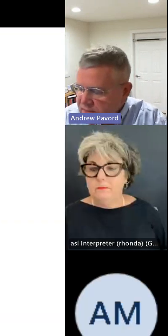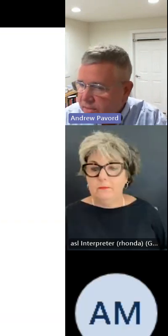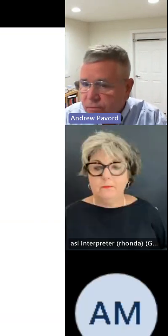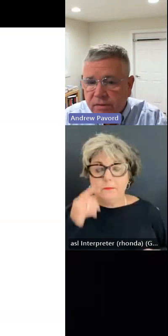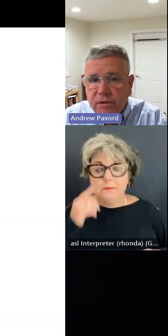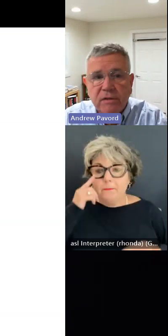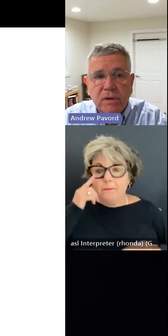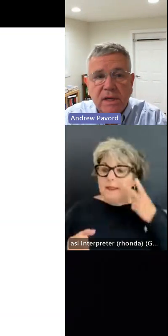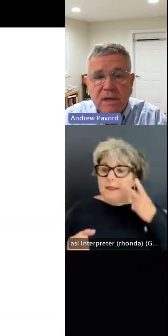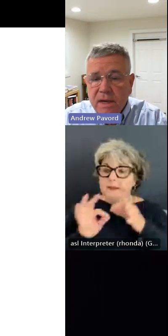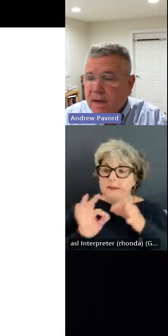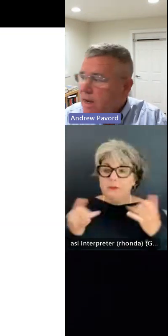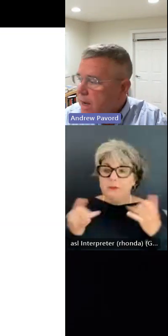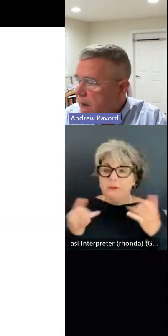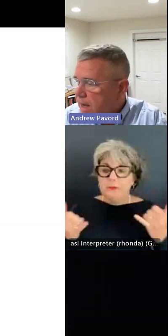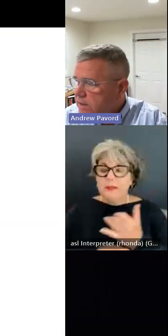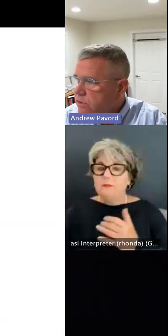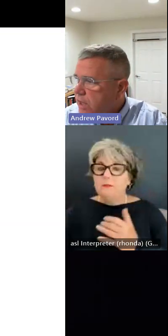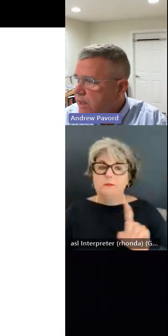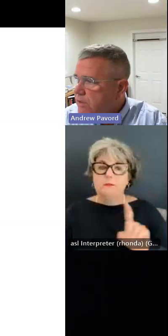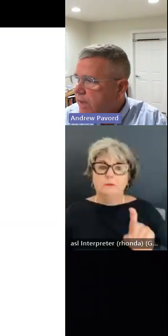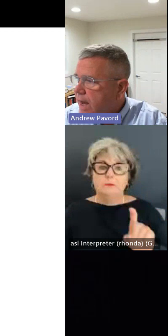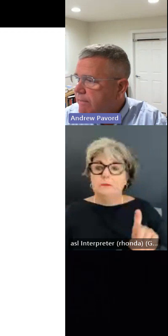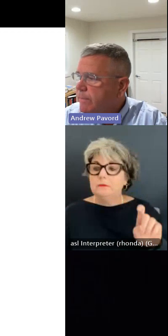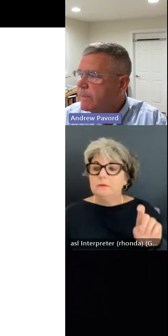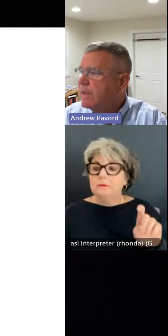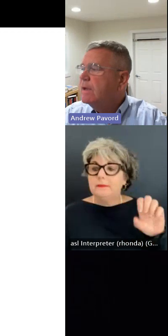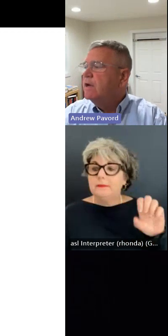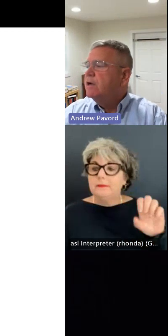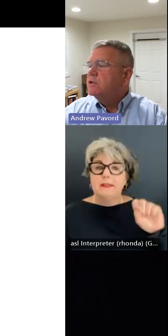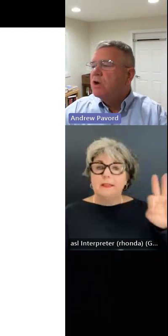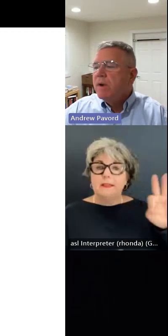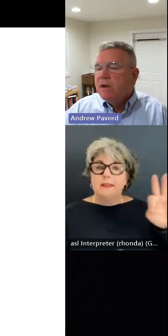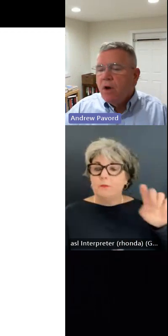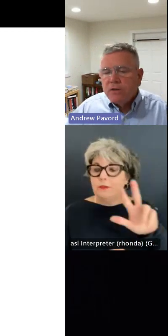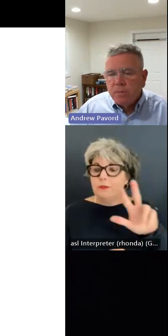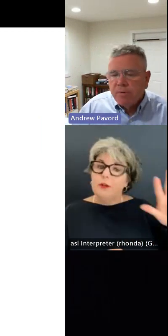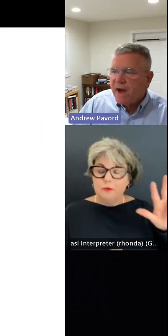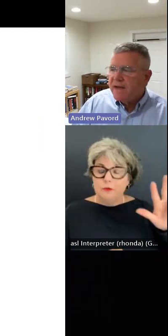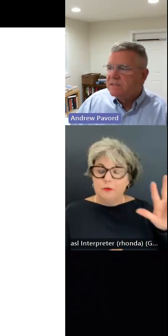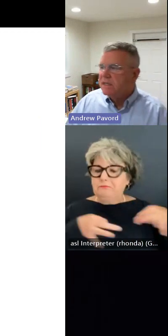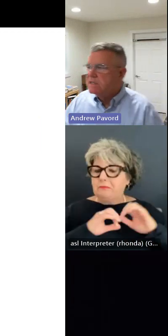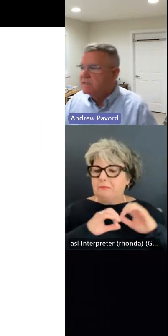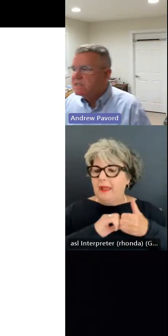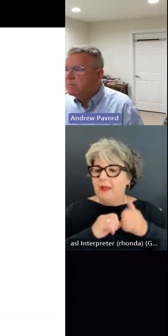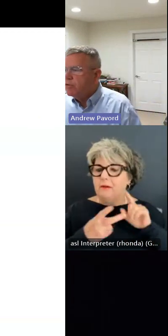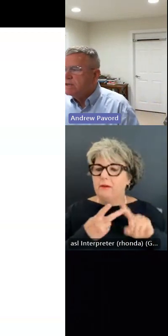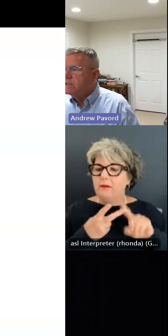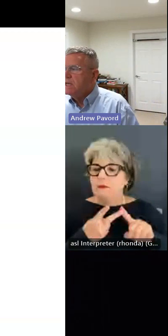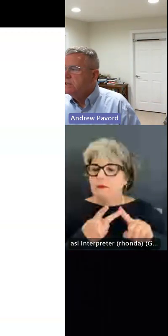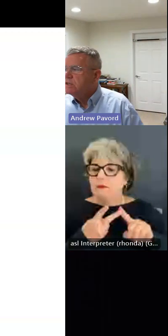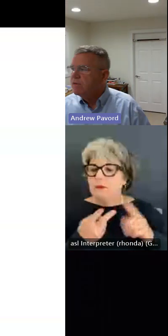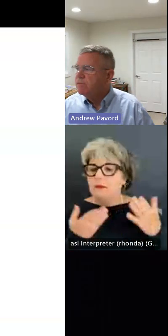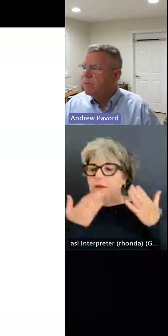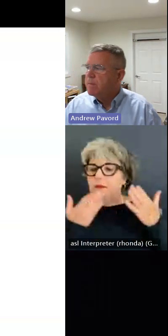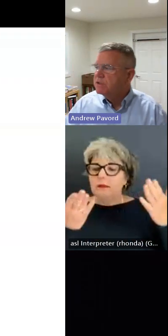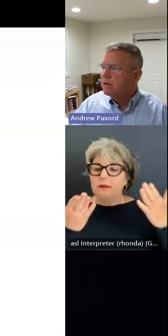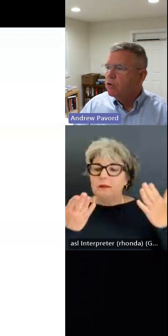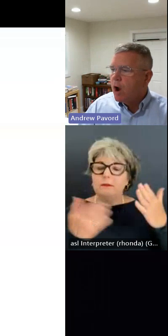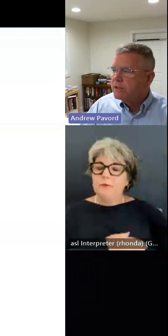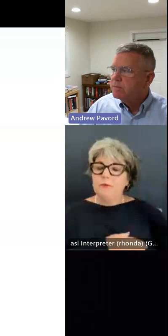again, SF 133 tells you how to do that. So it also provides a consistent presentation